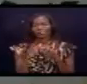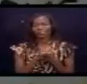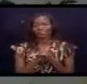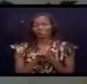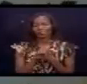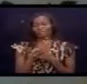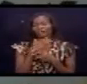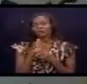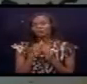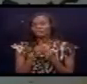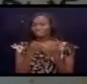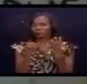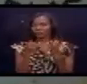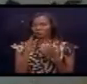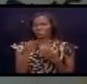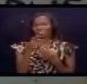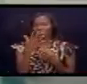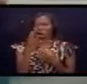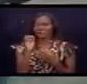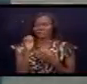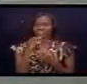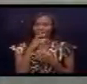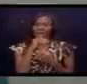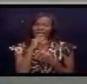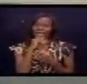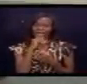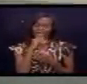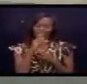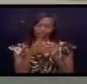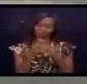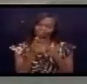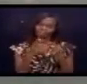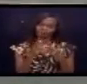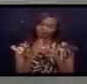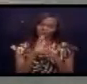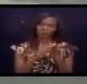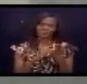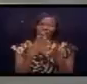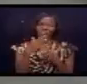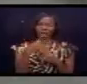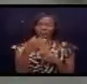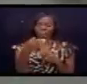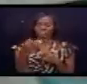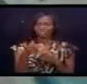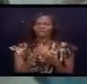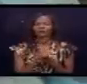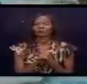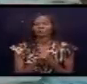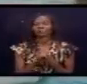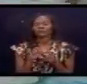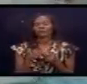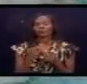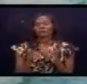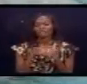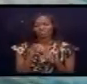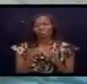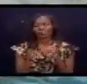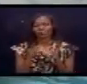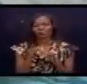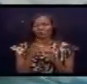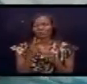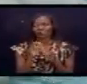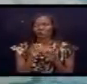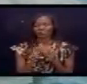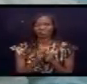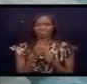men circumcised in the next 5 months. Since the launch in September 2012, the uptake has been high, particularly among